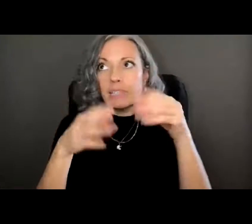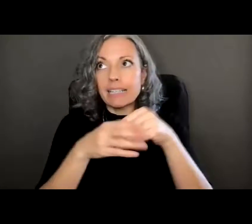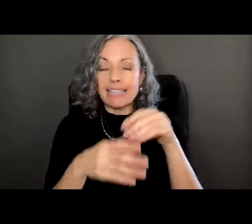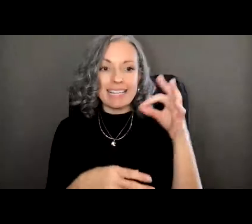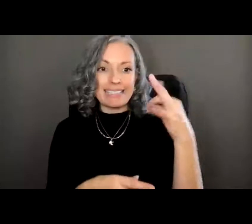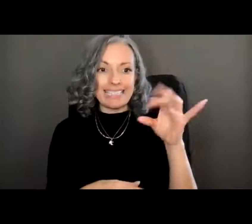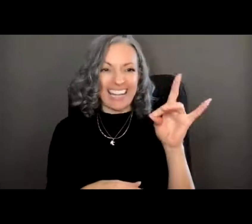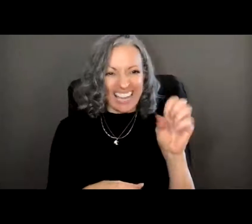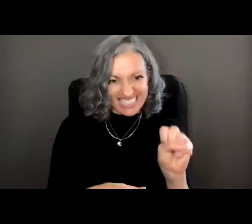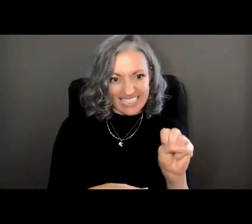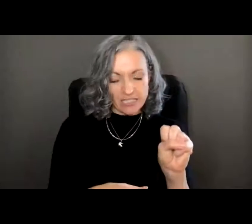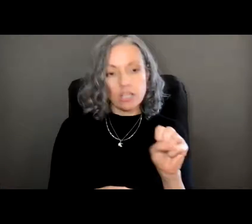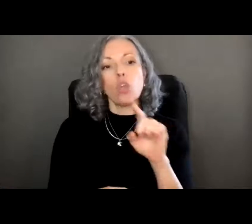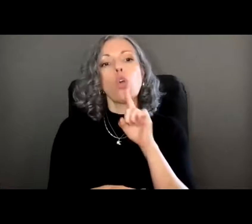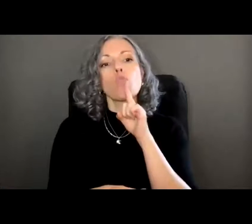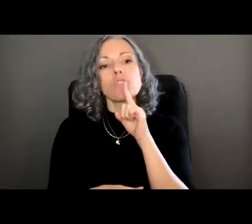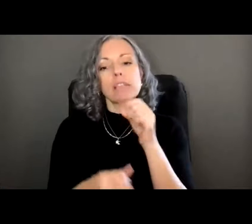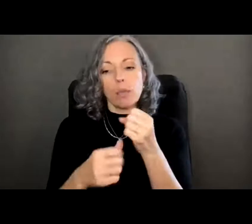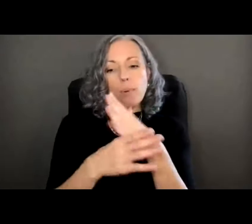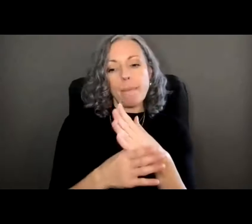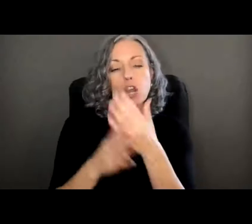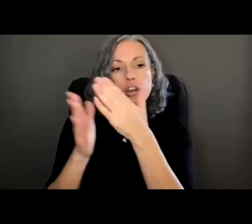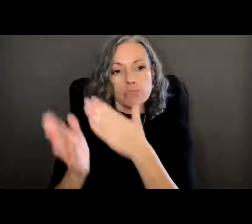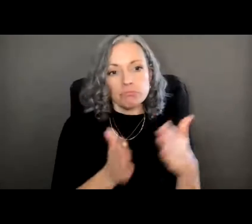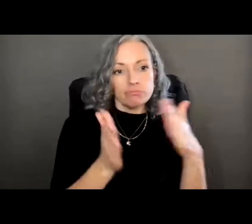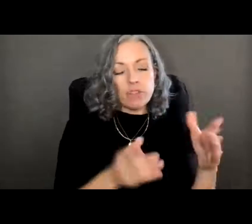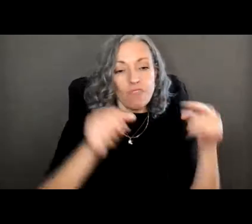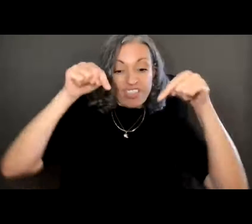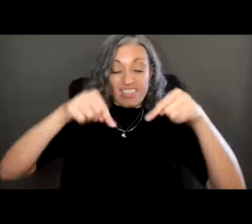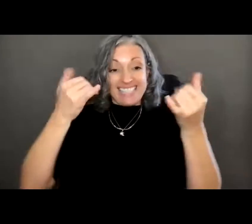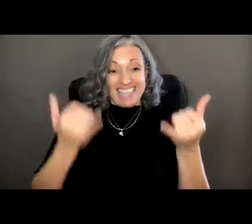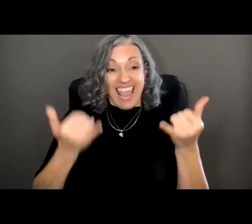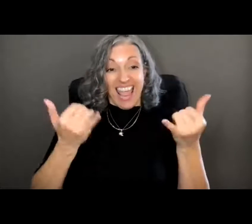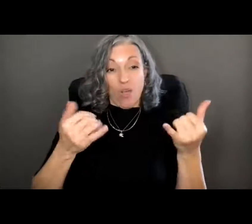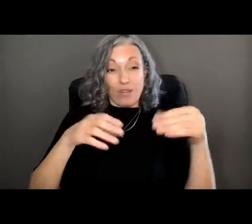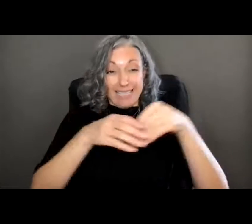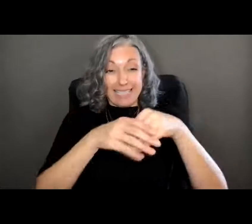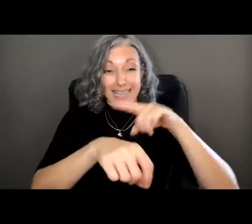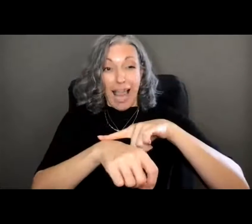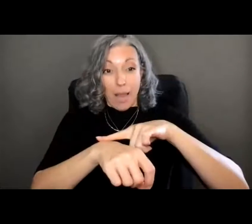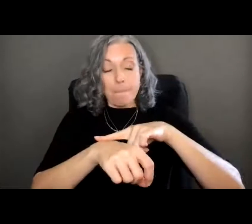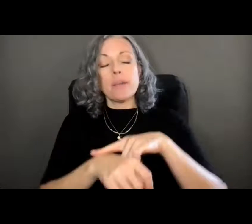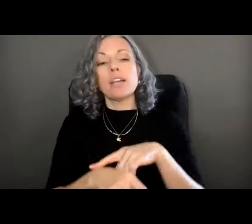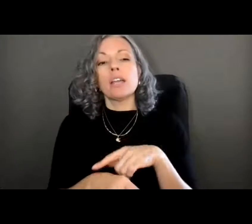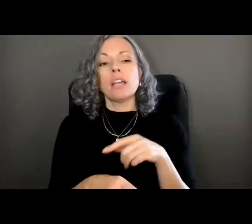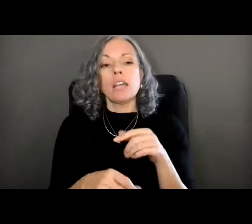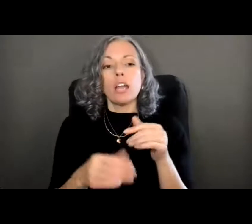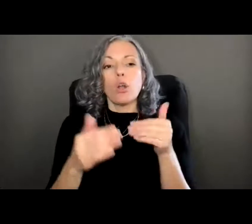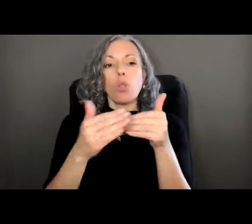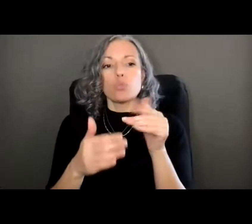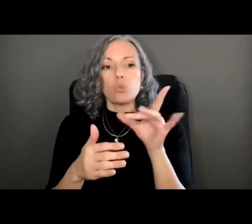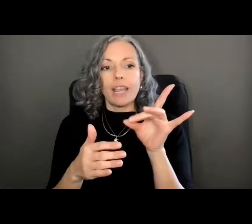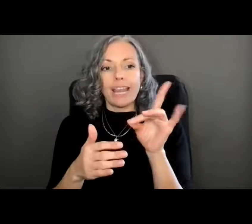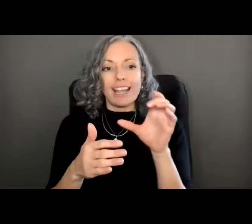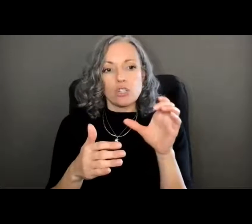1980s, really prepares us for this exact moment. Close to 800,000 Californians are